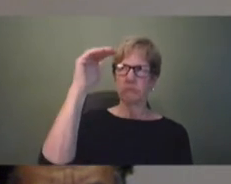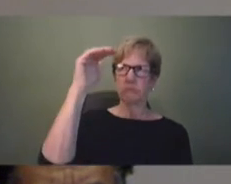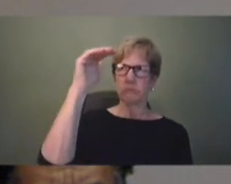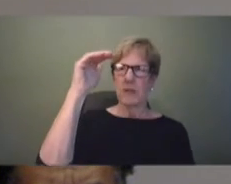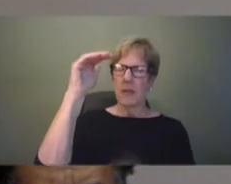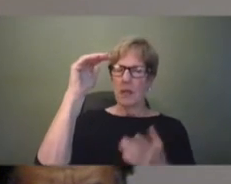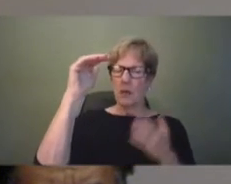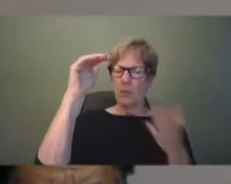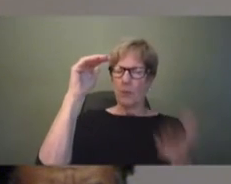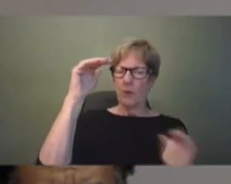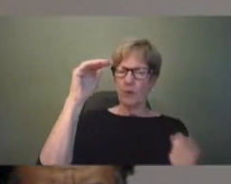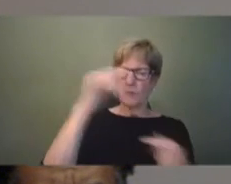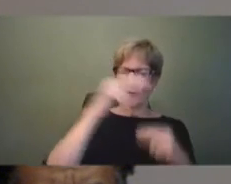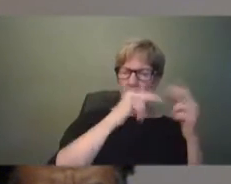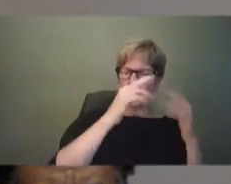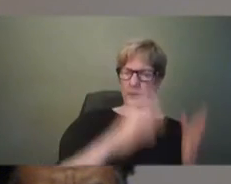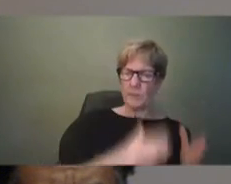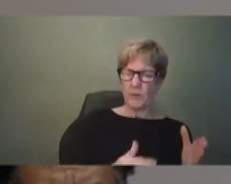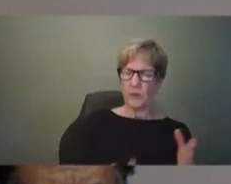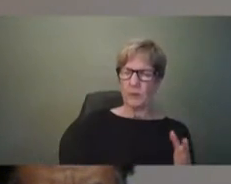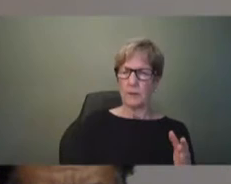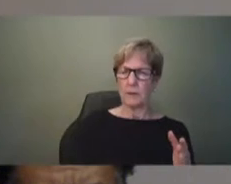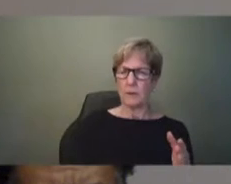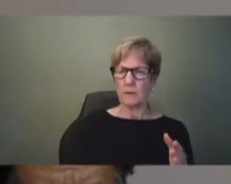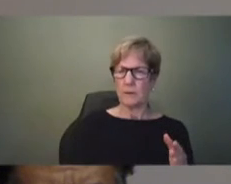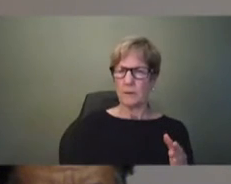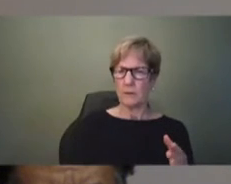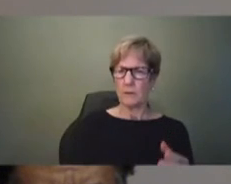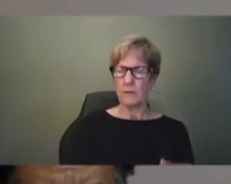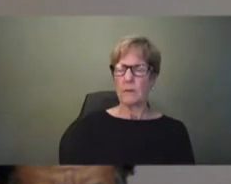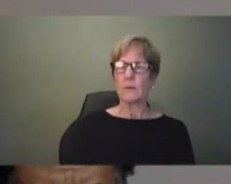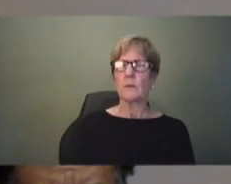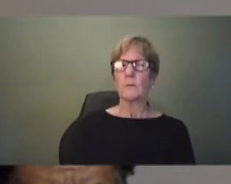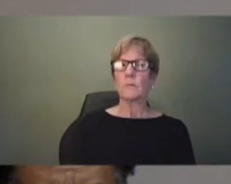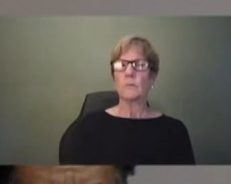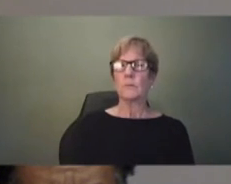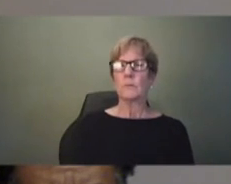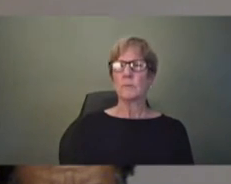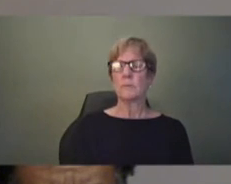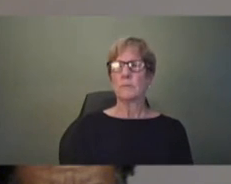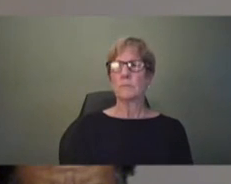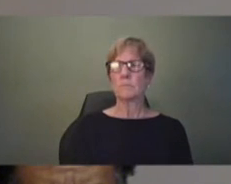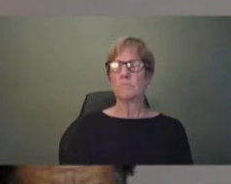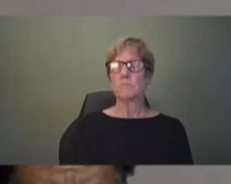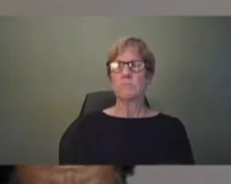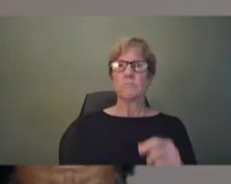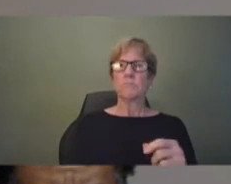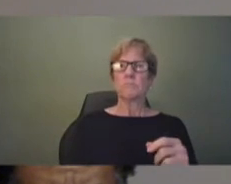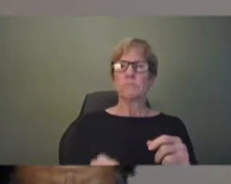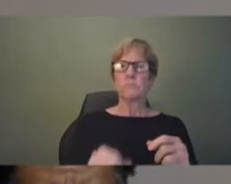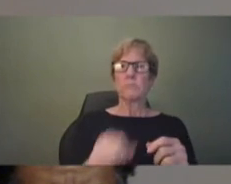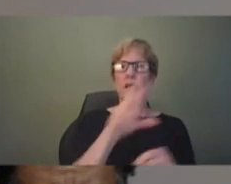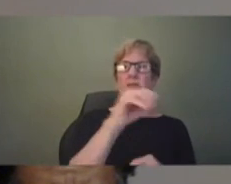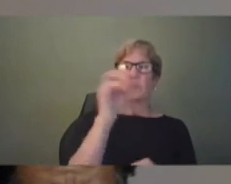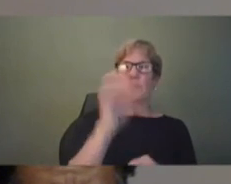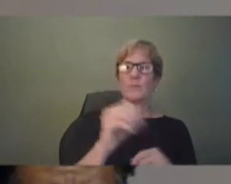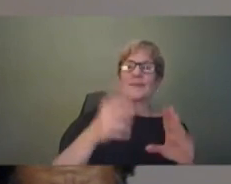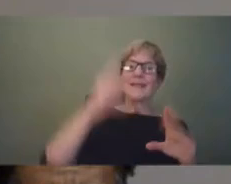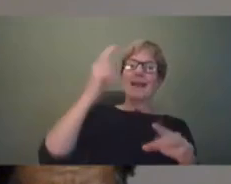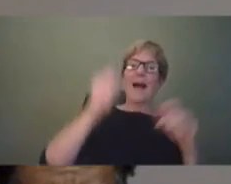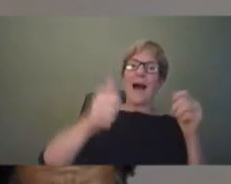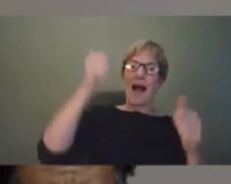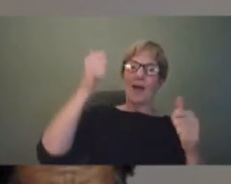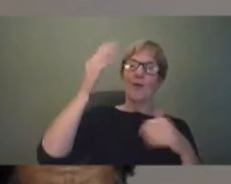building is will literally be um 50% higher higher than the tallest